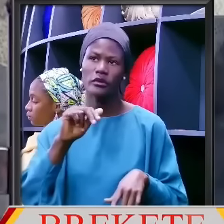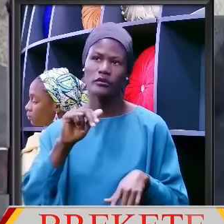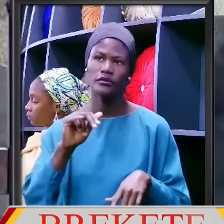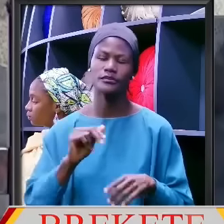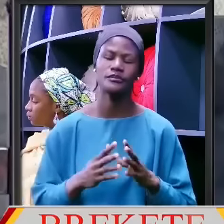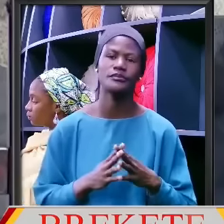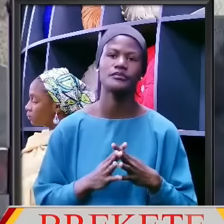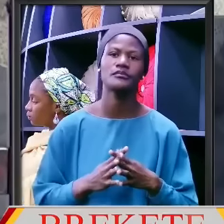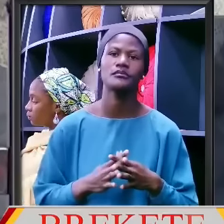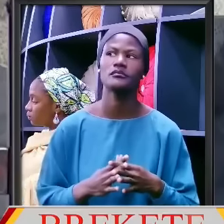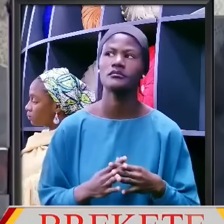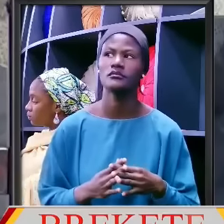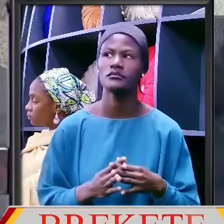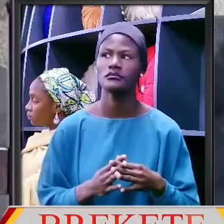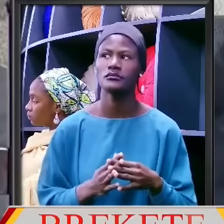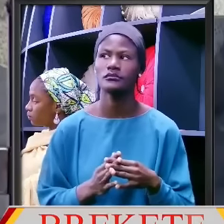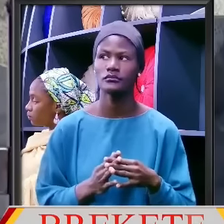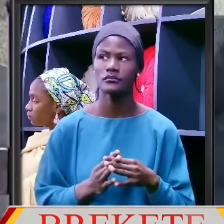Then,